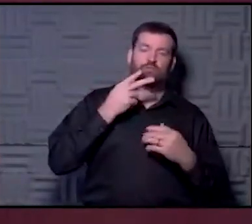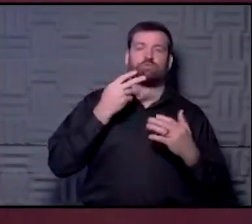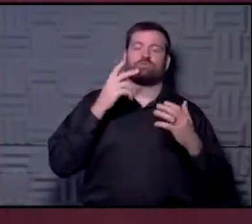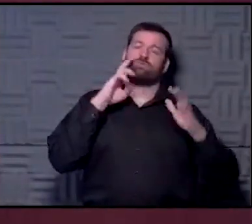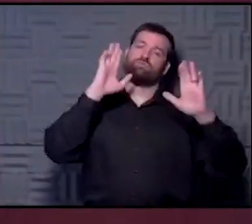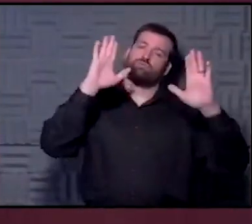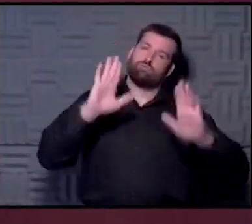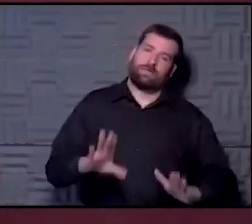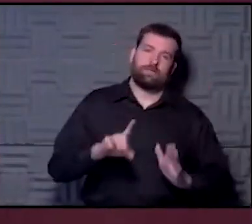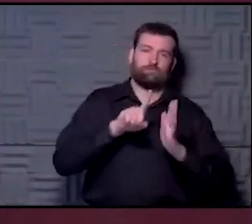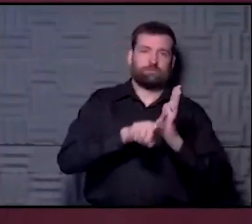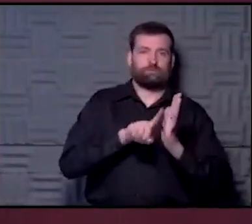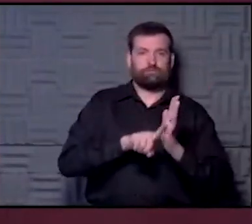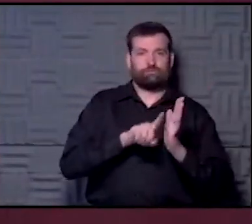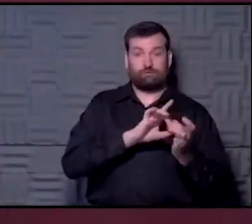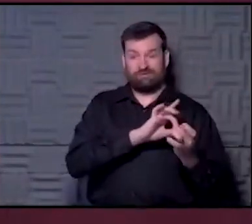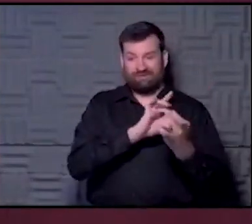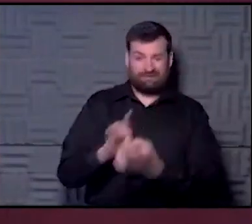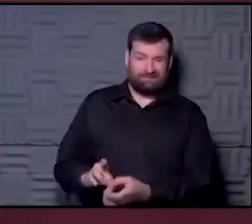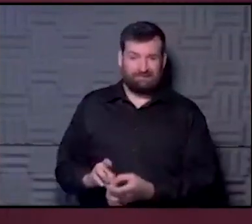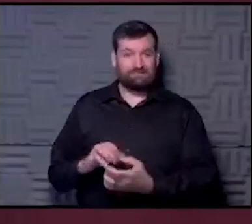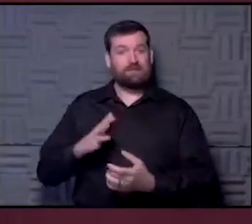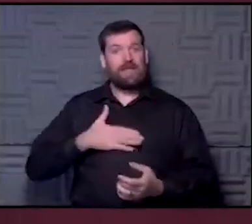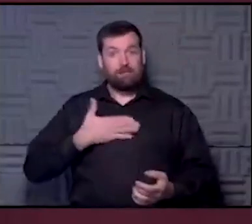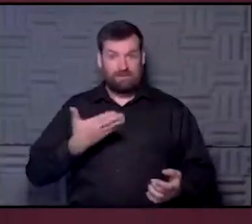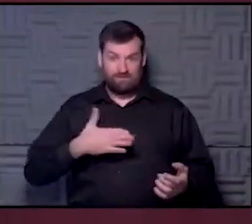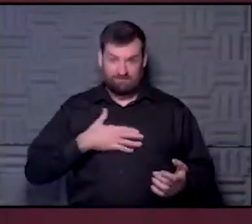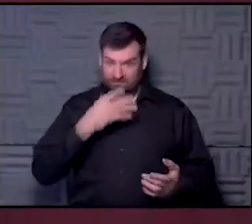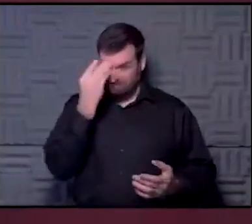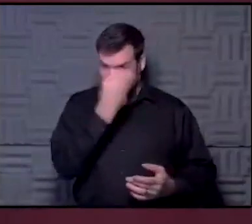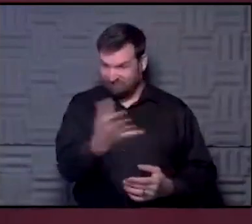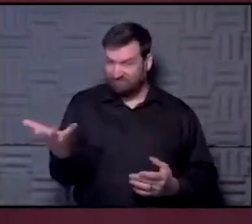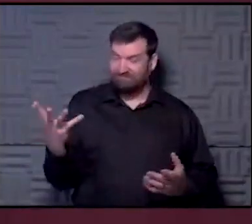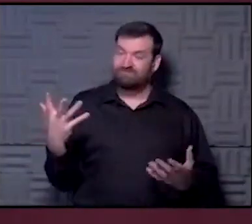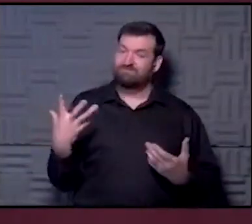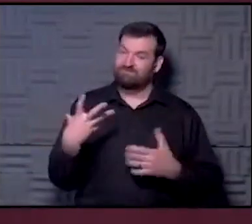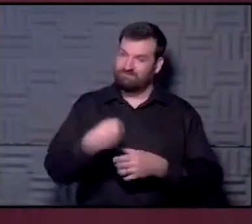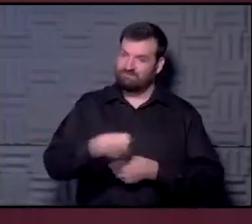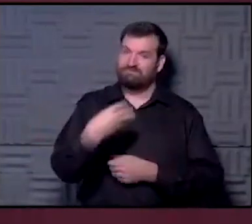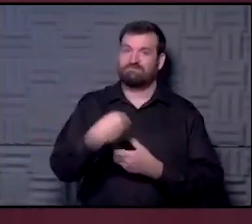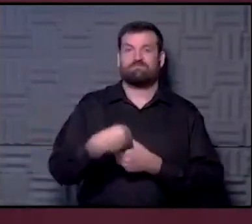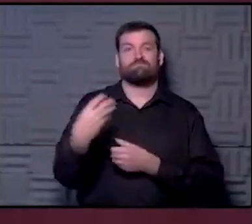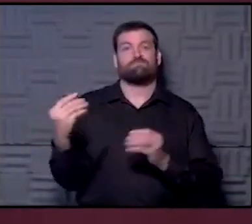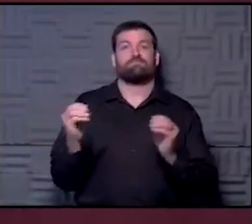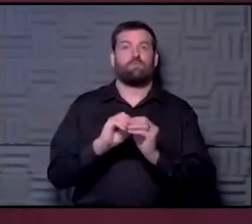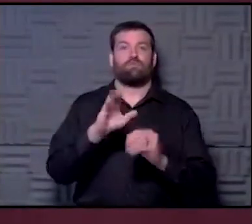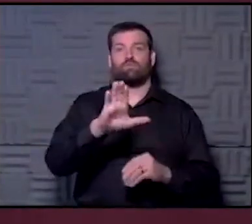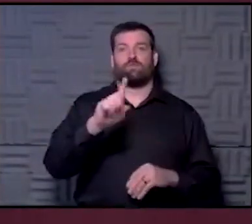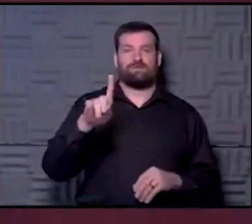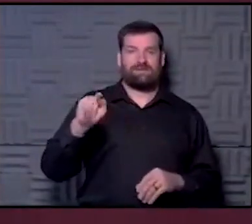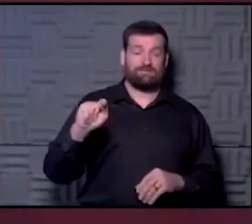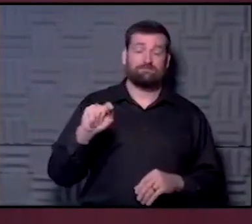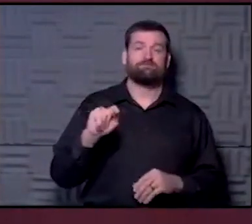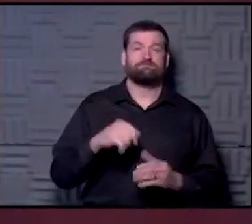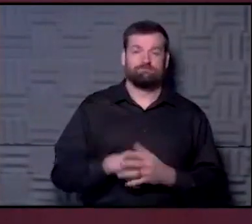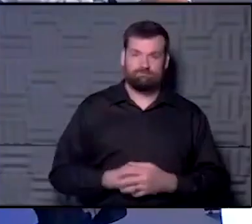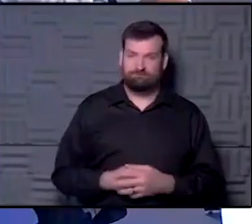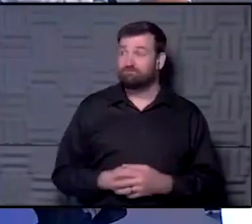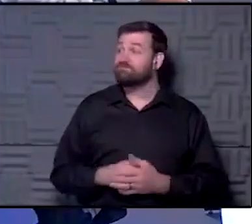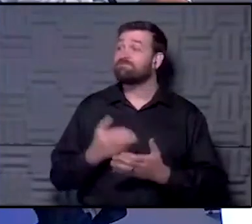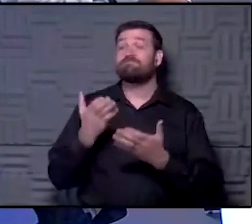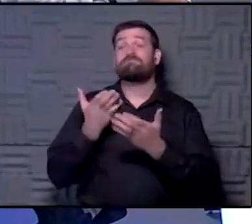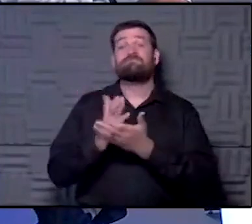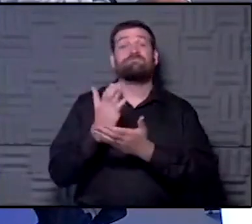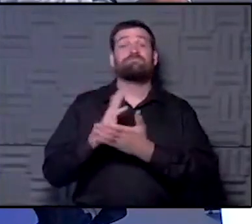research on it linking to happiness. So put those in your diet a little more. But yes, comfort foods have their place. All